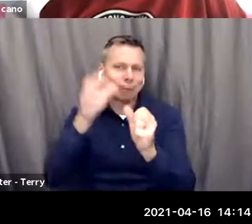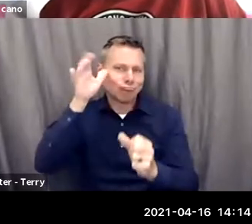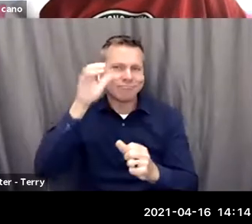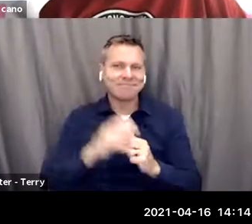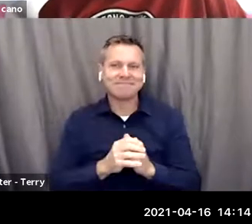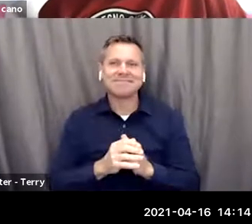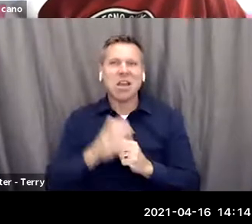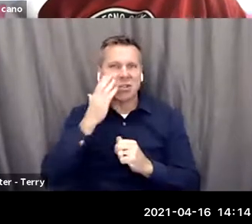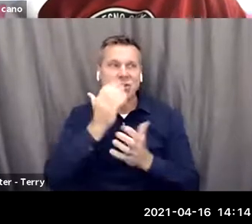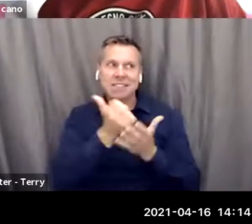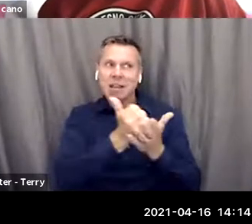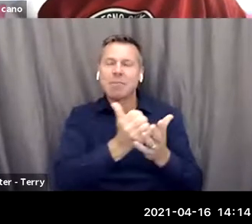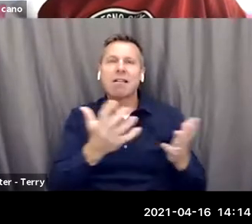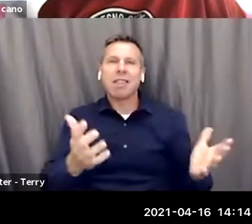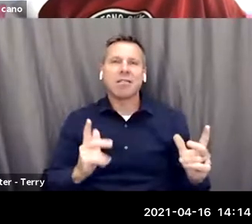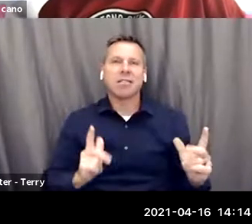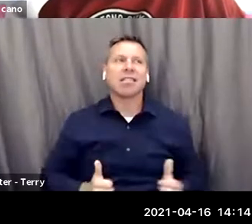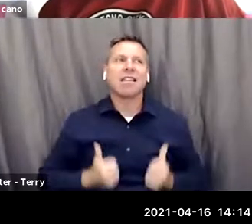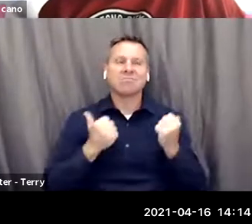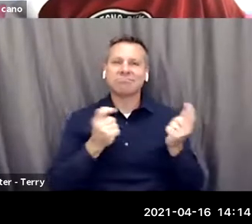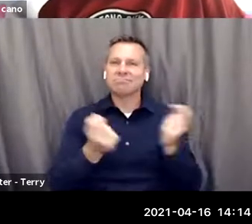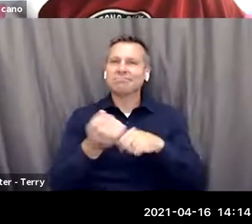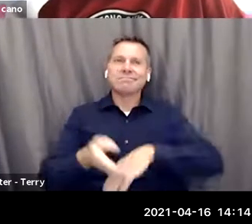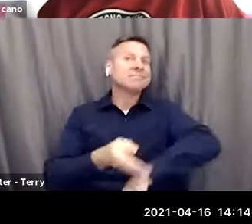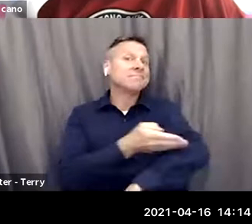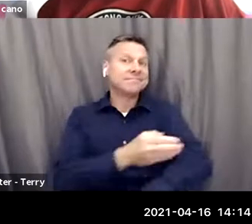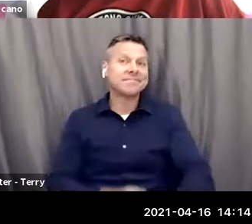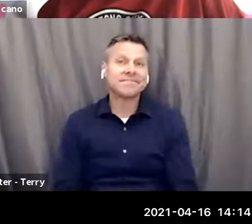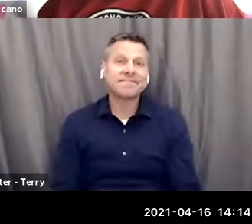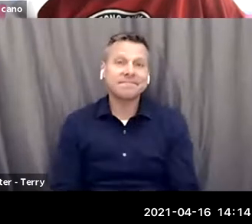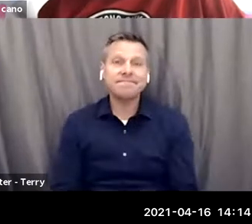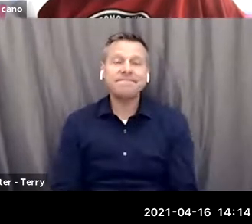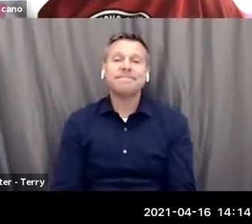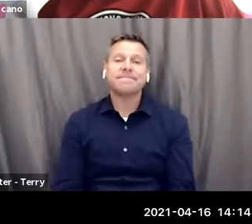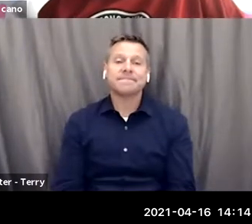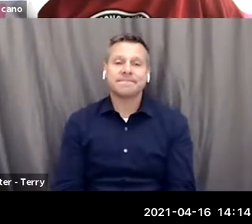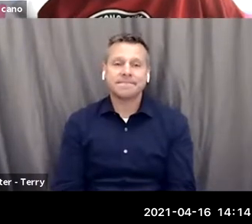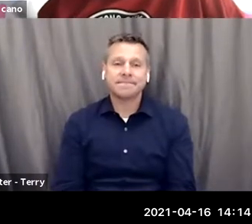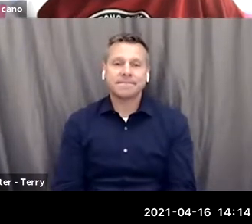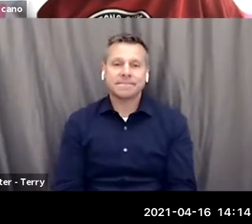making a difference, and a lot of people appreciate it very much. Thank you.